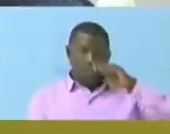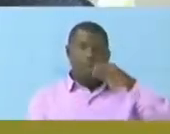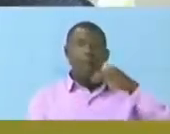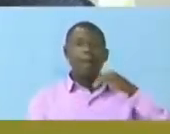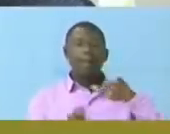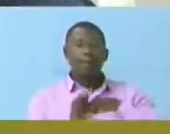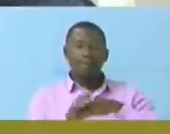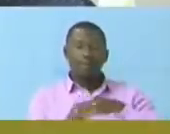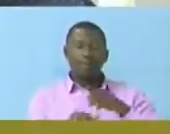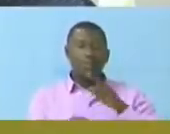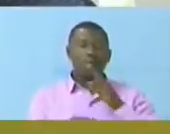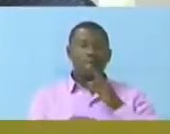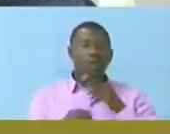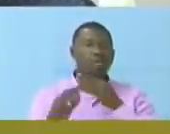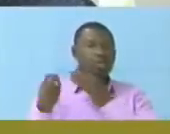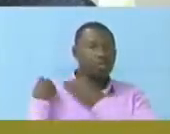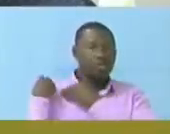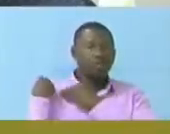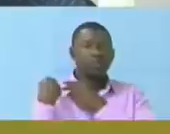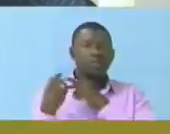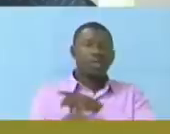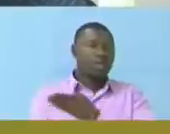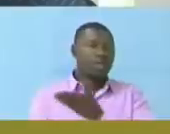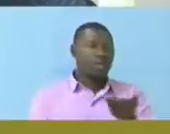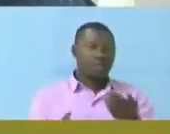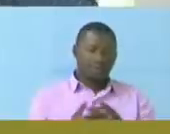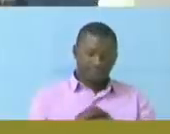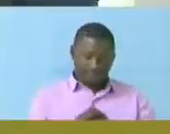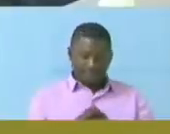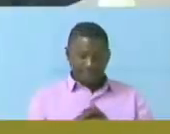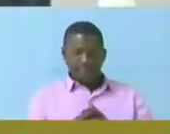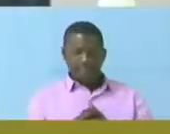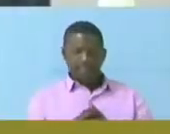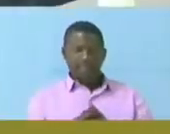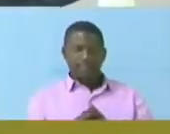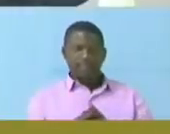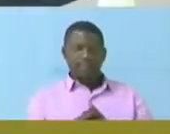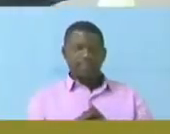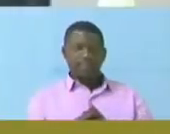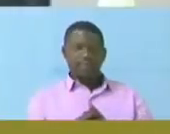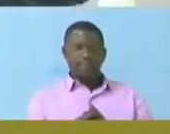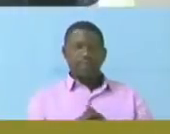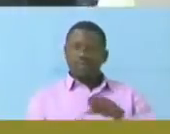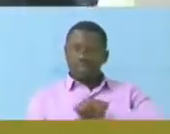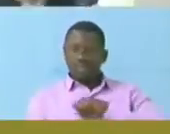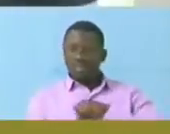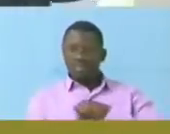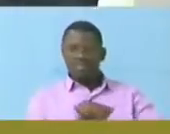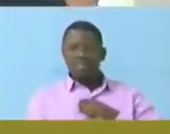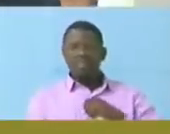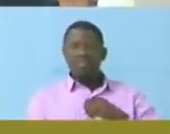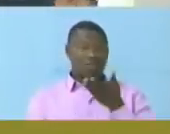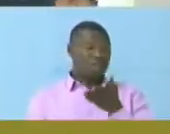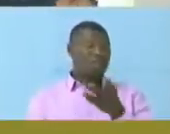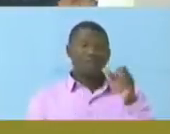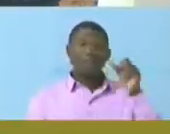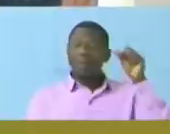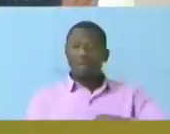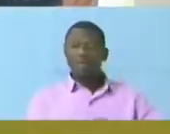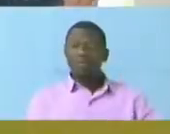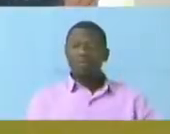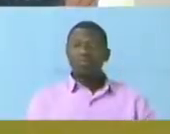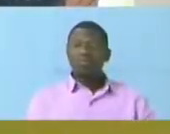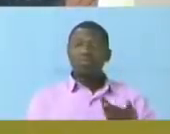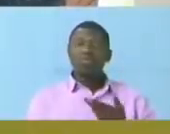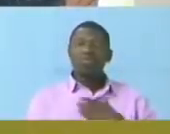alon ko wi officer sol meme kero do gudal di men yalon ko le be maro be maro len wolle which by itself it's still bad because it's discrimination at